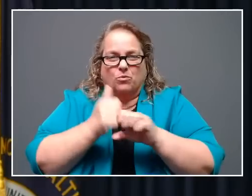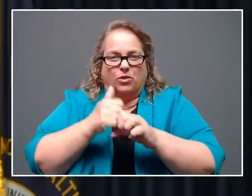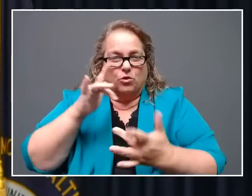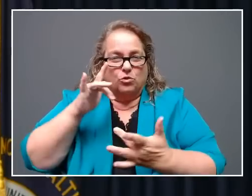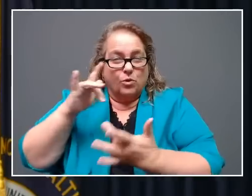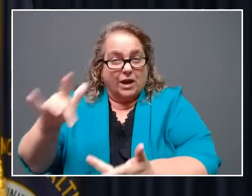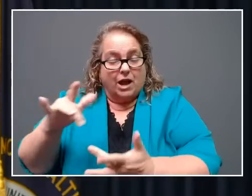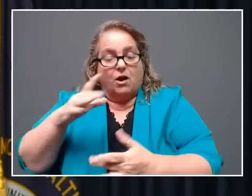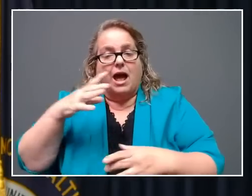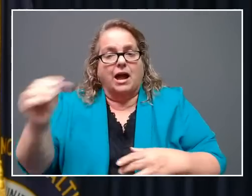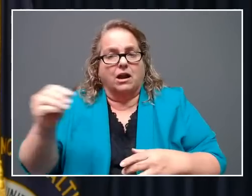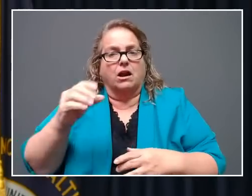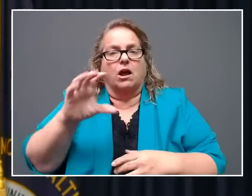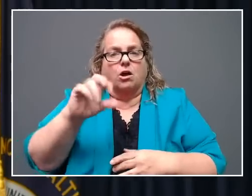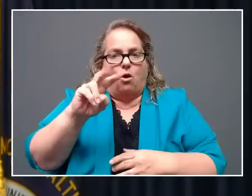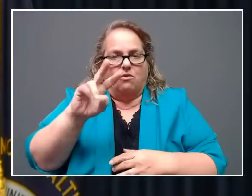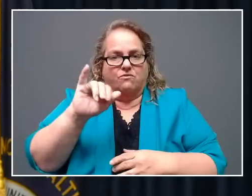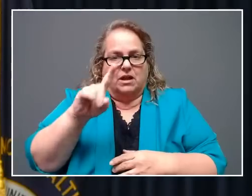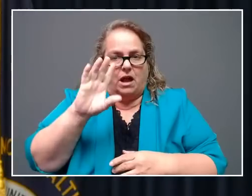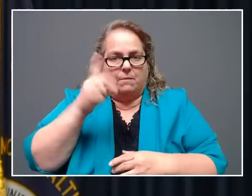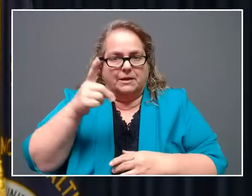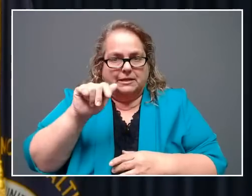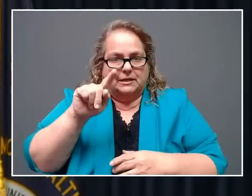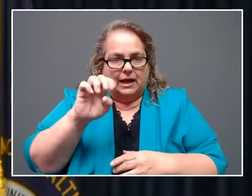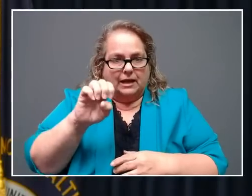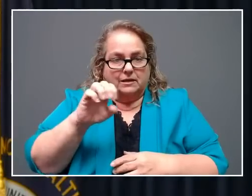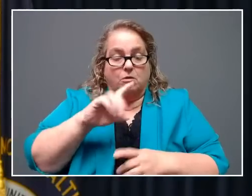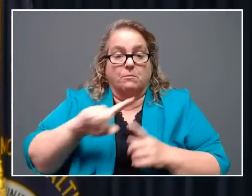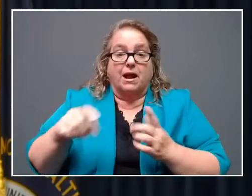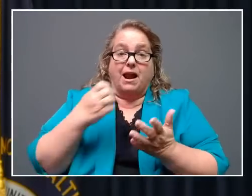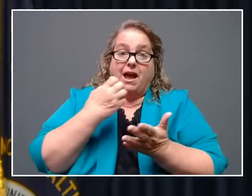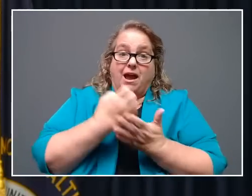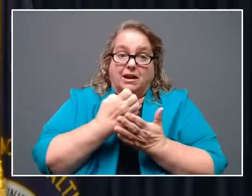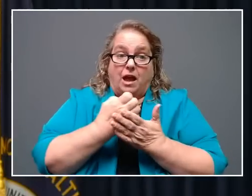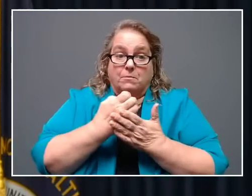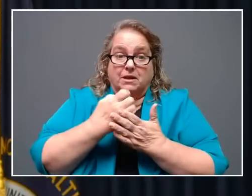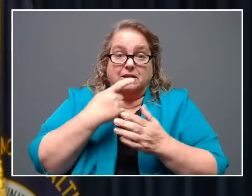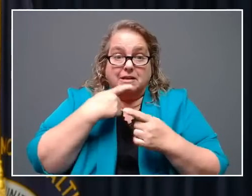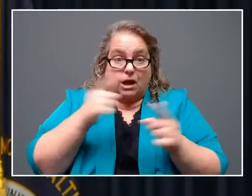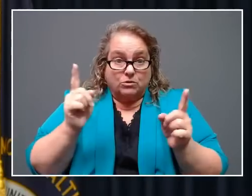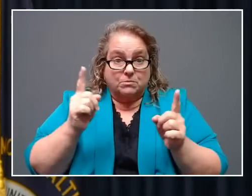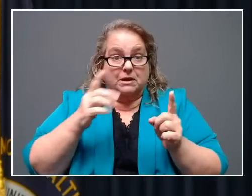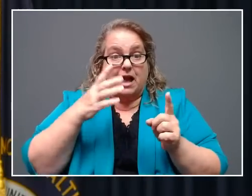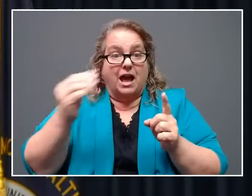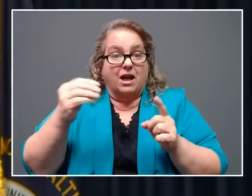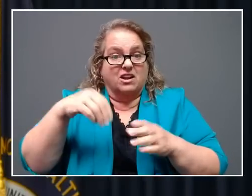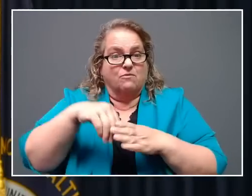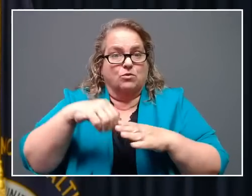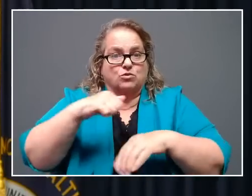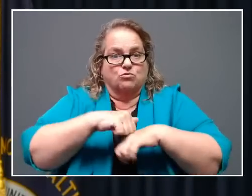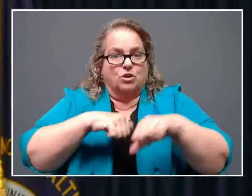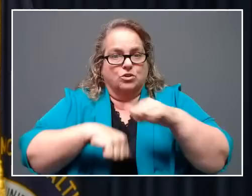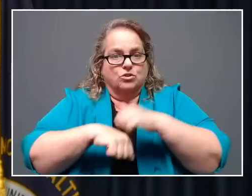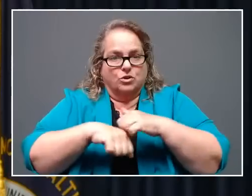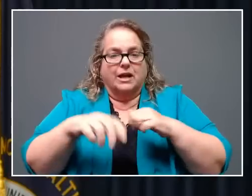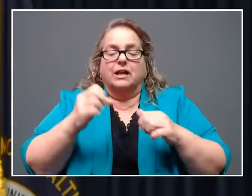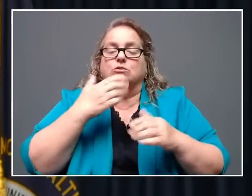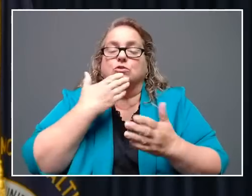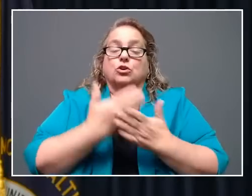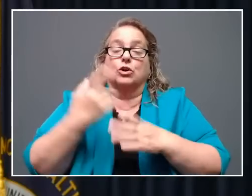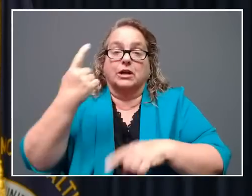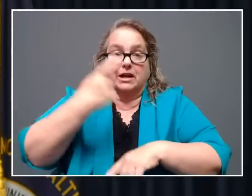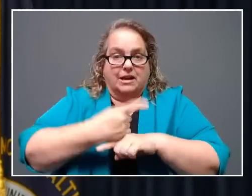development announcements, as well as infrastructure investments, it's a good day for Paducah